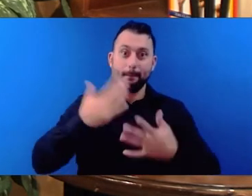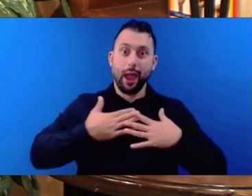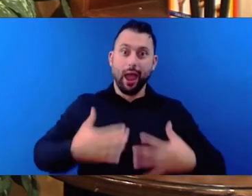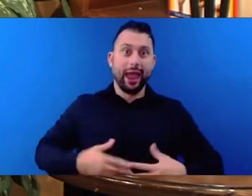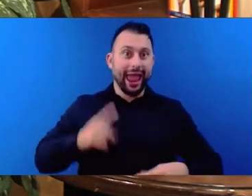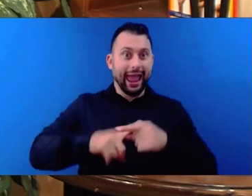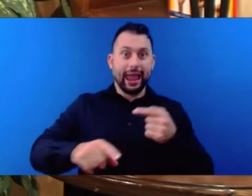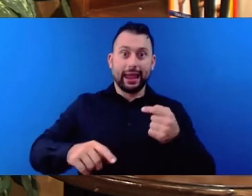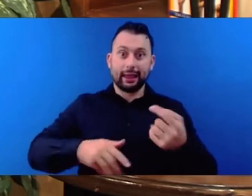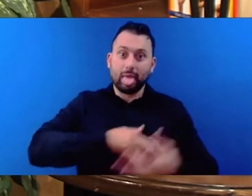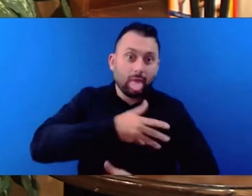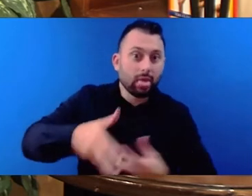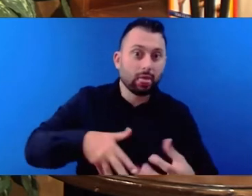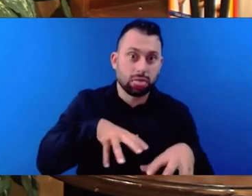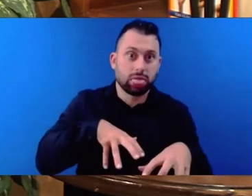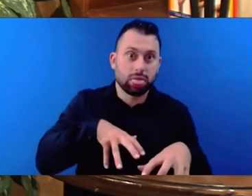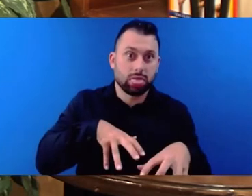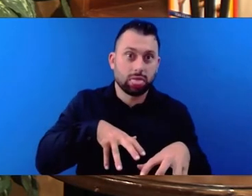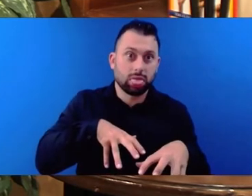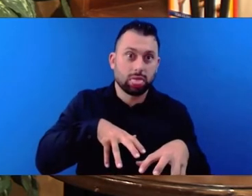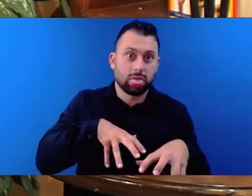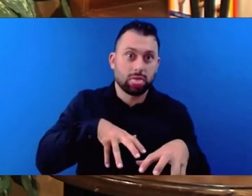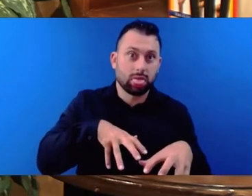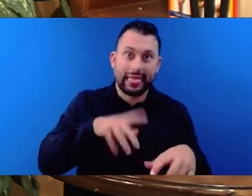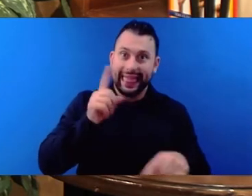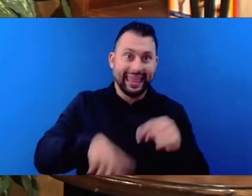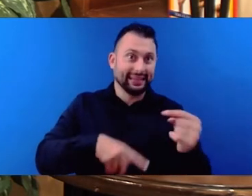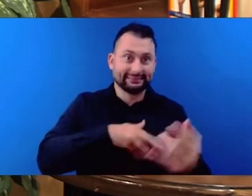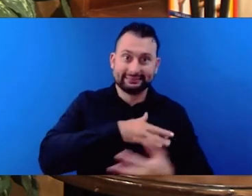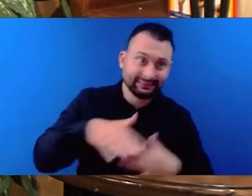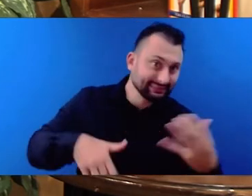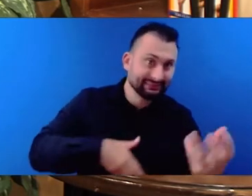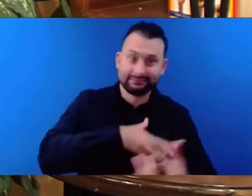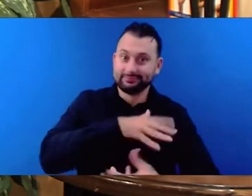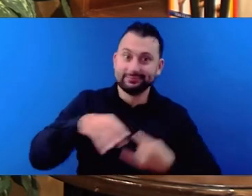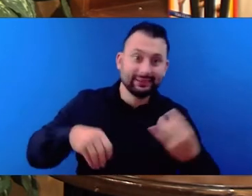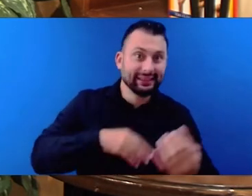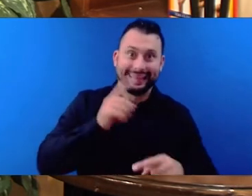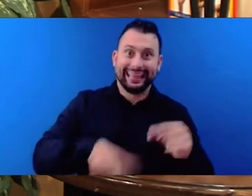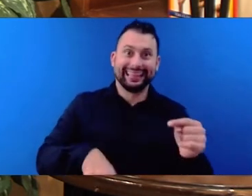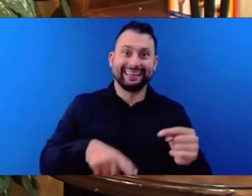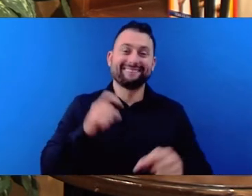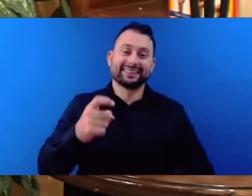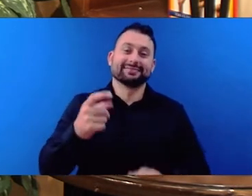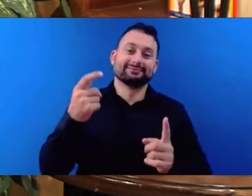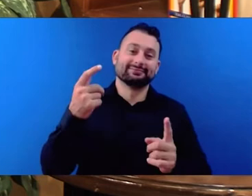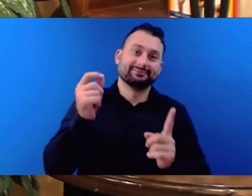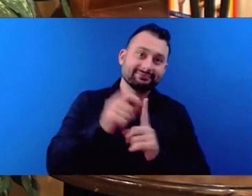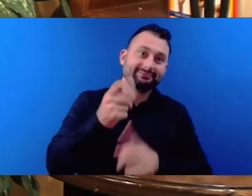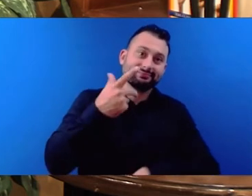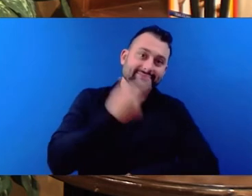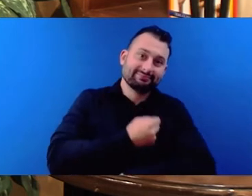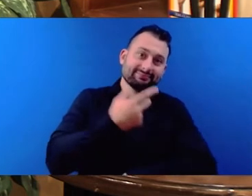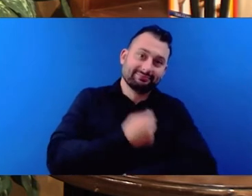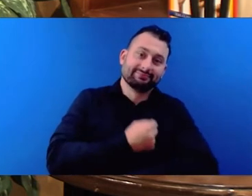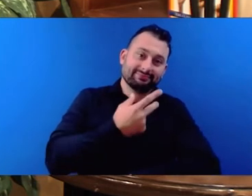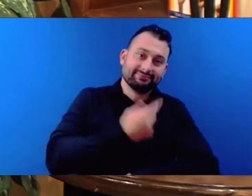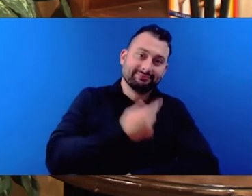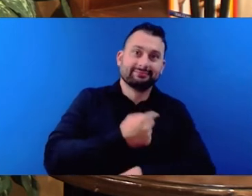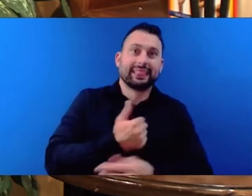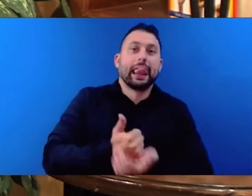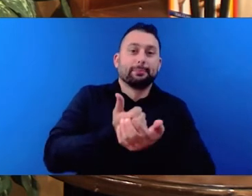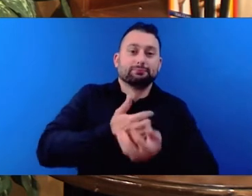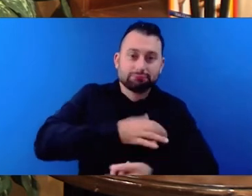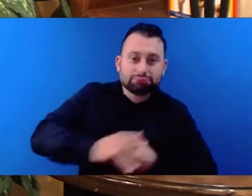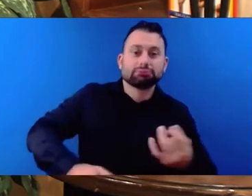diabetes, we have many medications that you can take by mouth to help control blood sugar. You can work